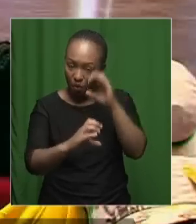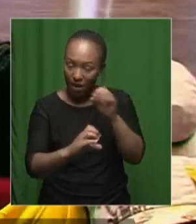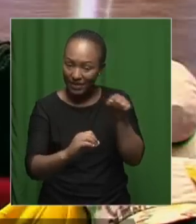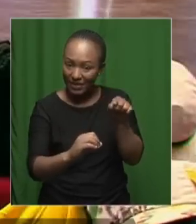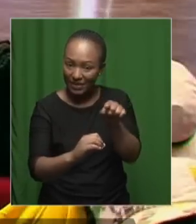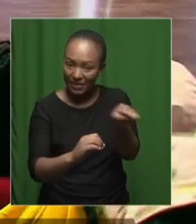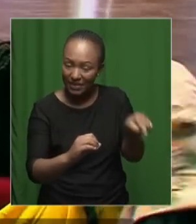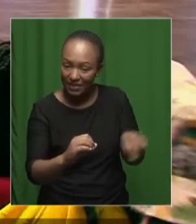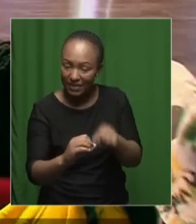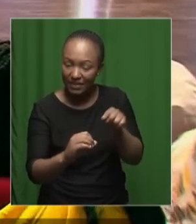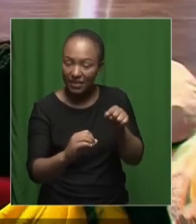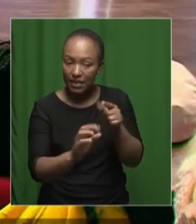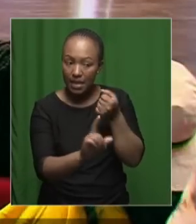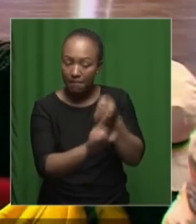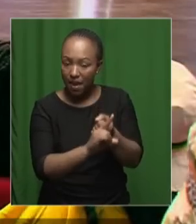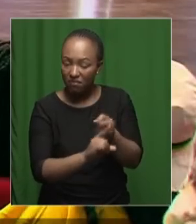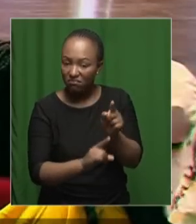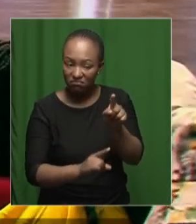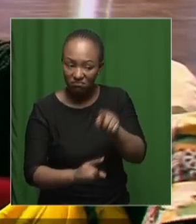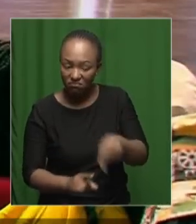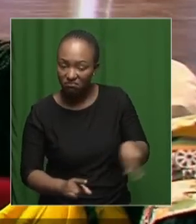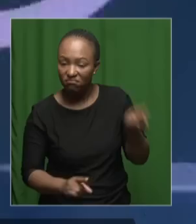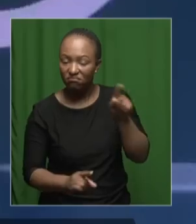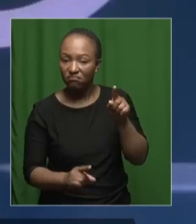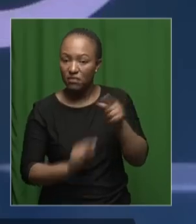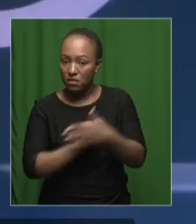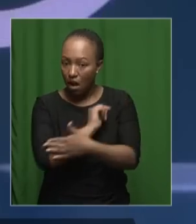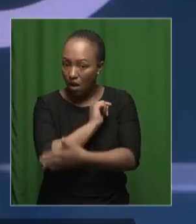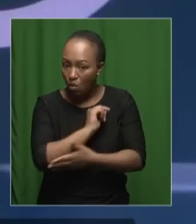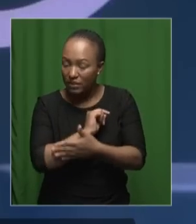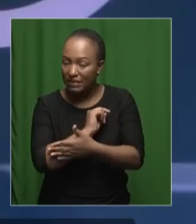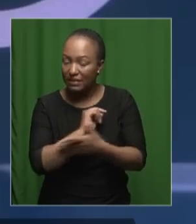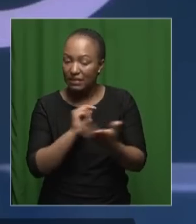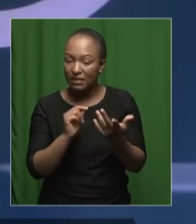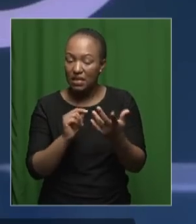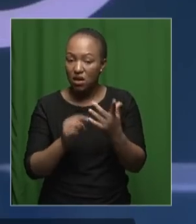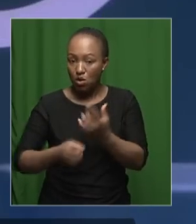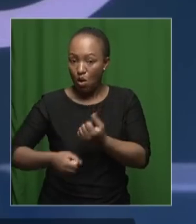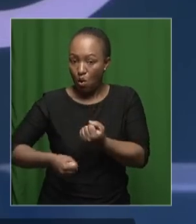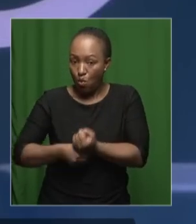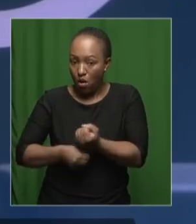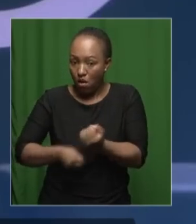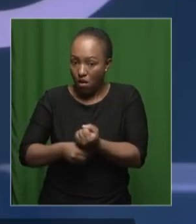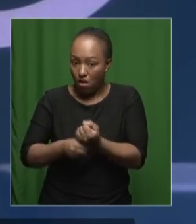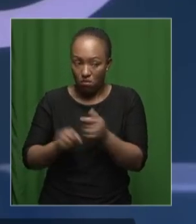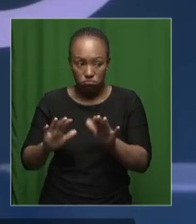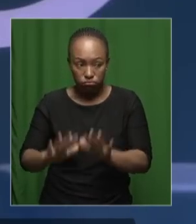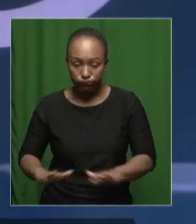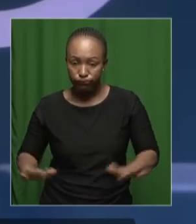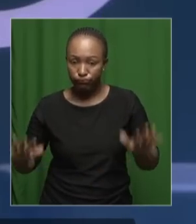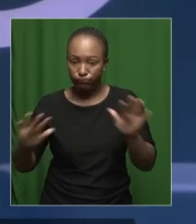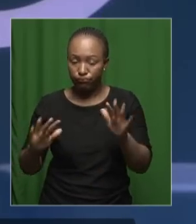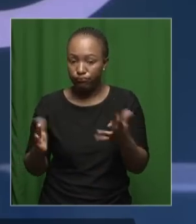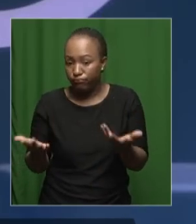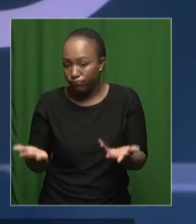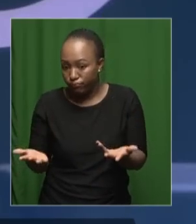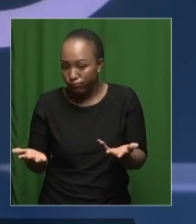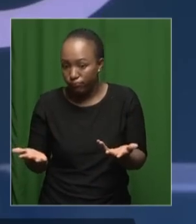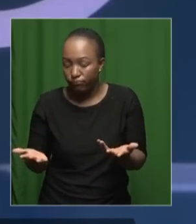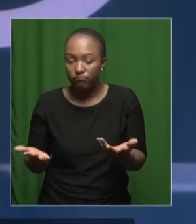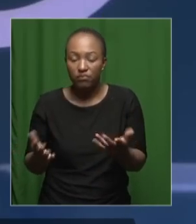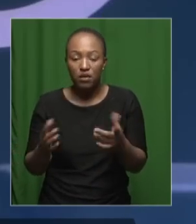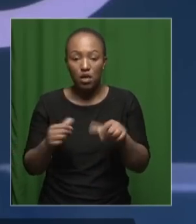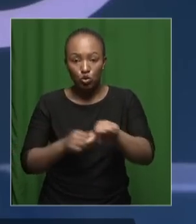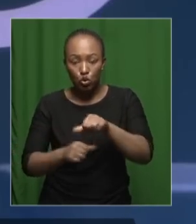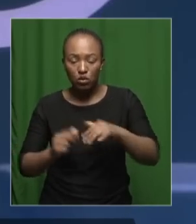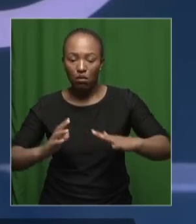at what sort of impact they are having on our country, on our labor market, on everything, social cohesion